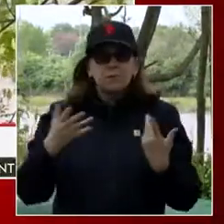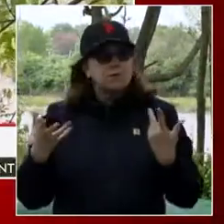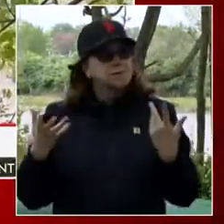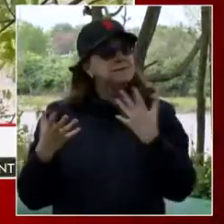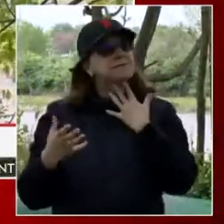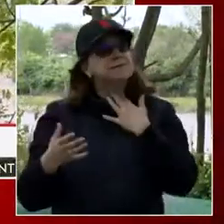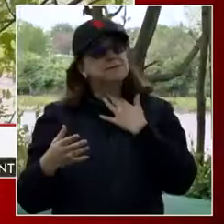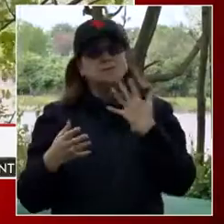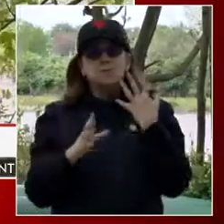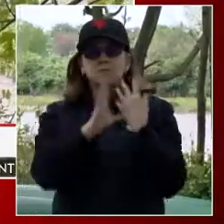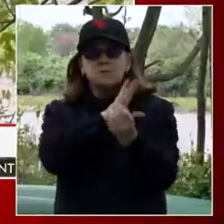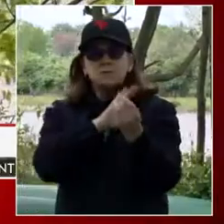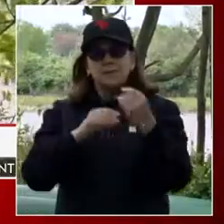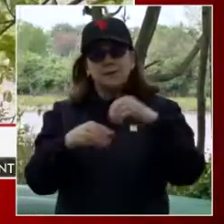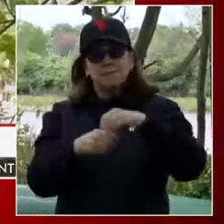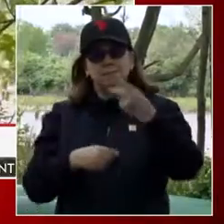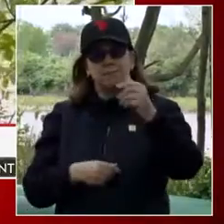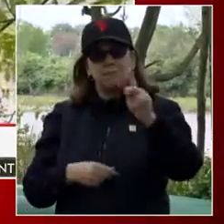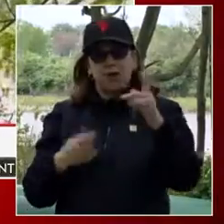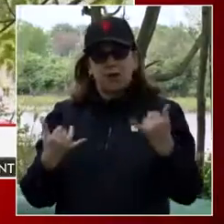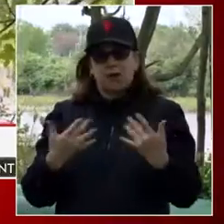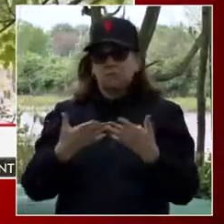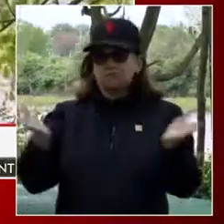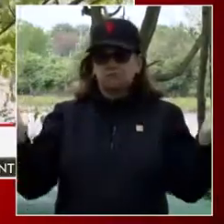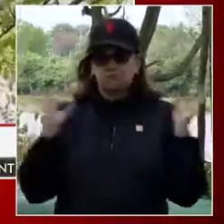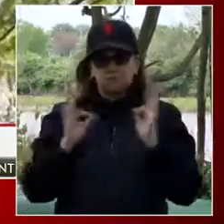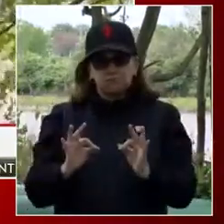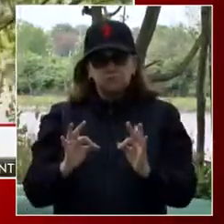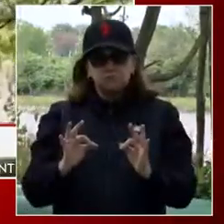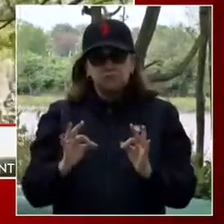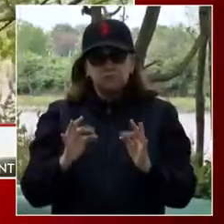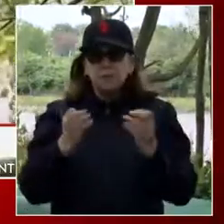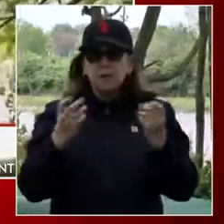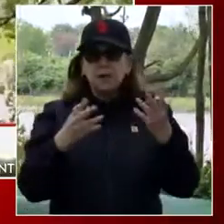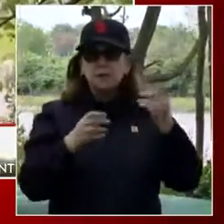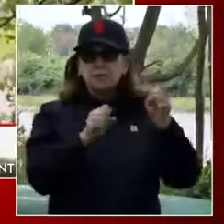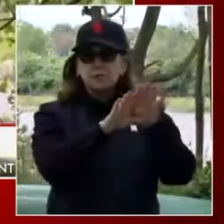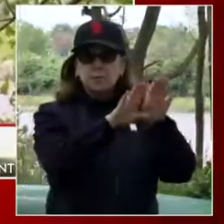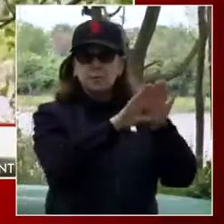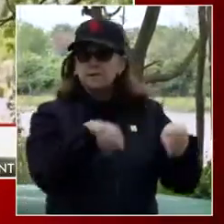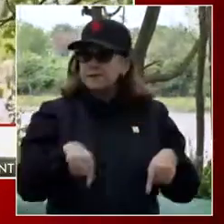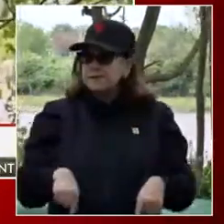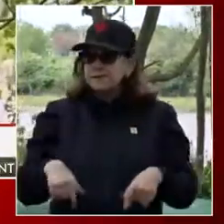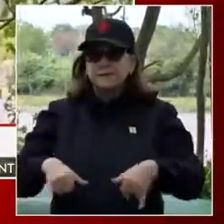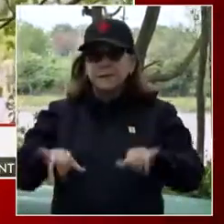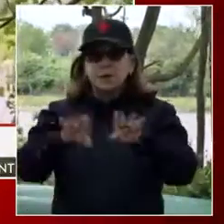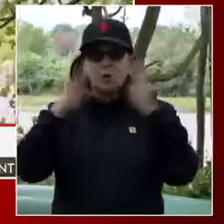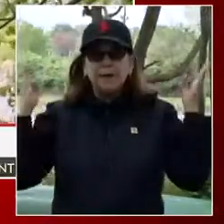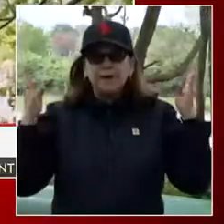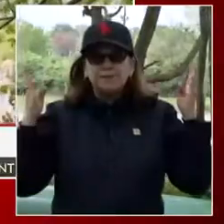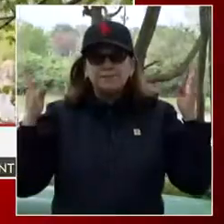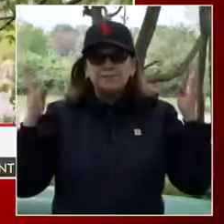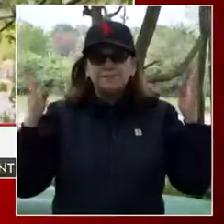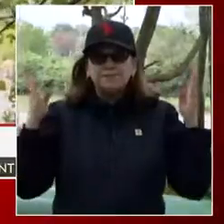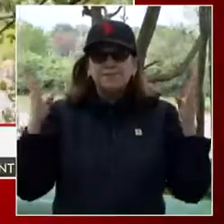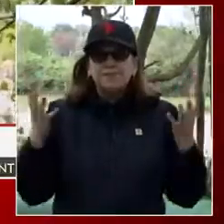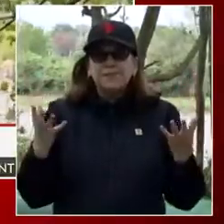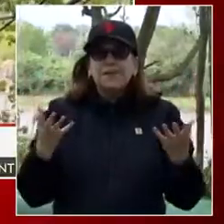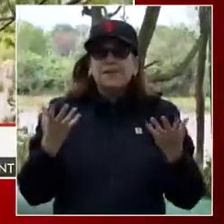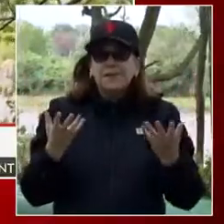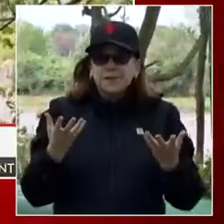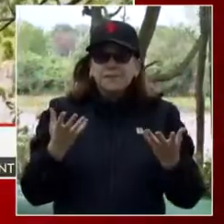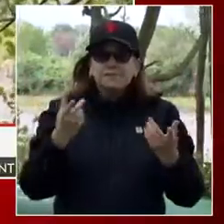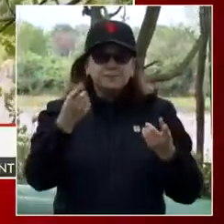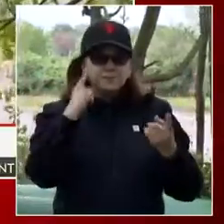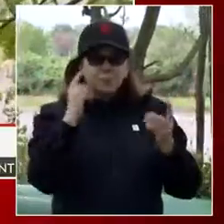island open when the national park closed their parks. You kept this open And that's why you just heard from Antonio a